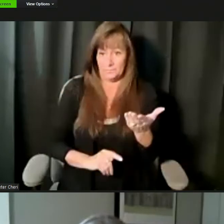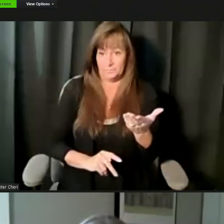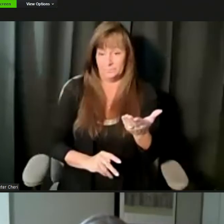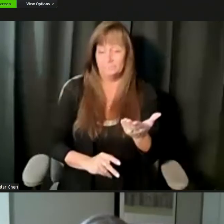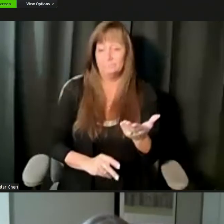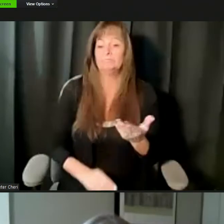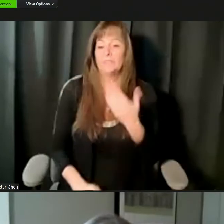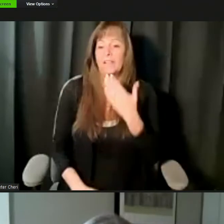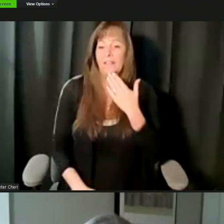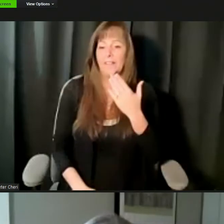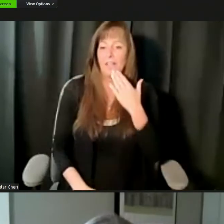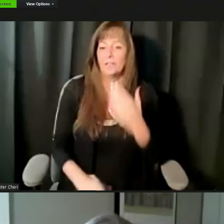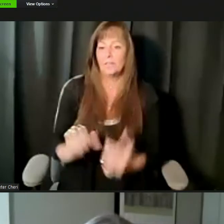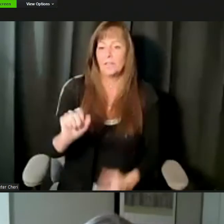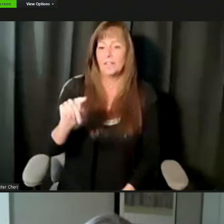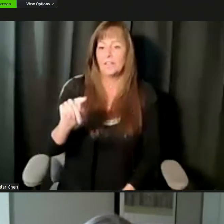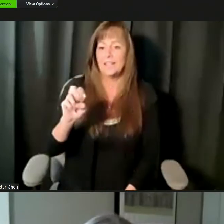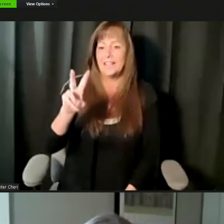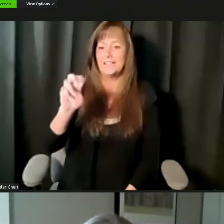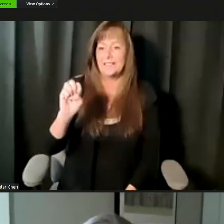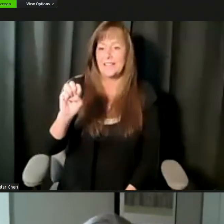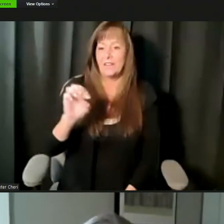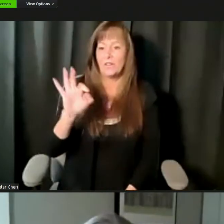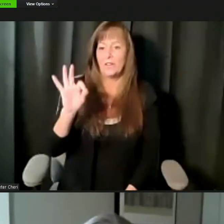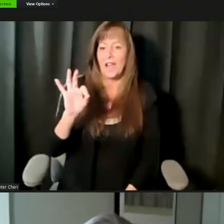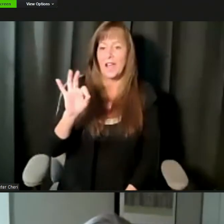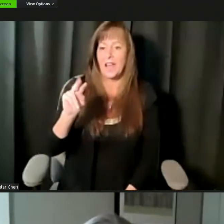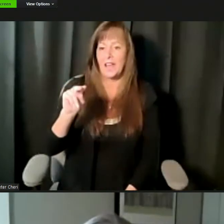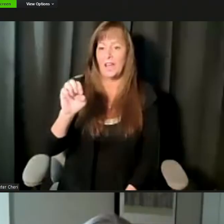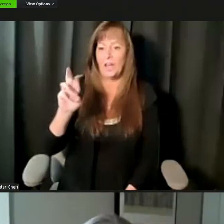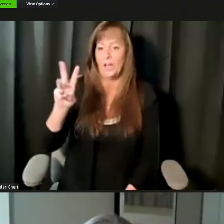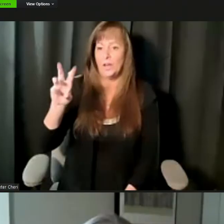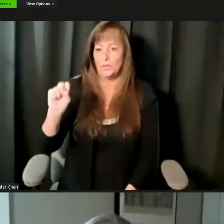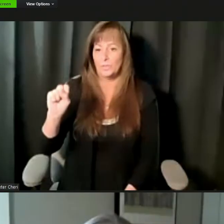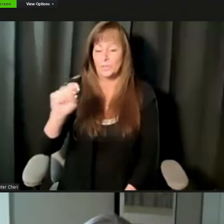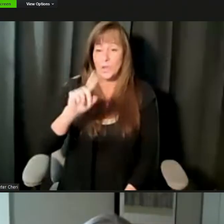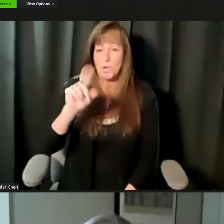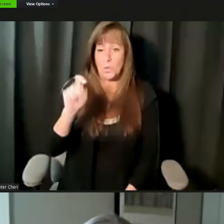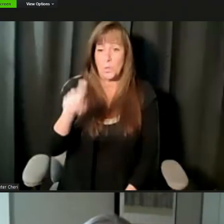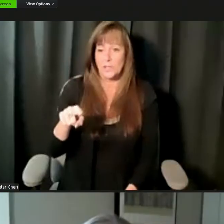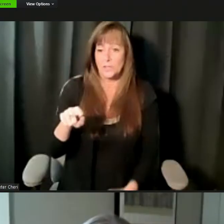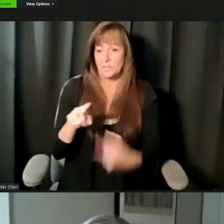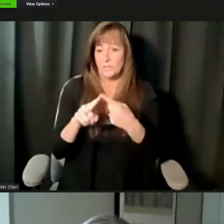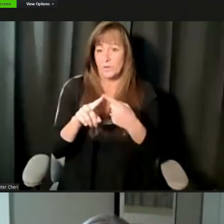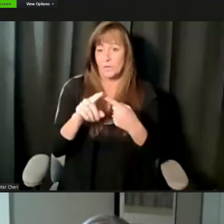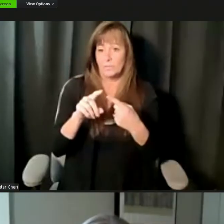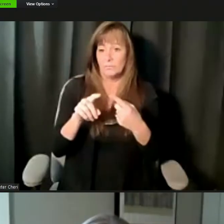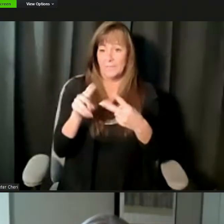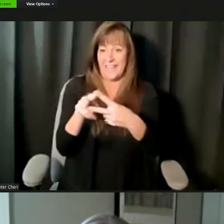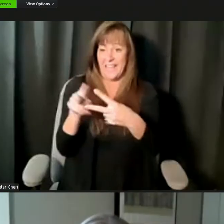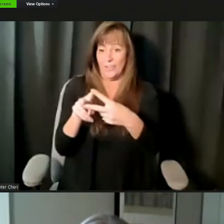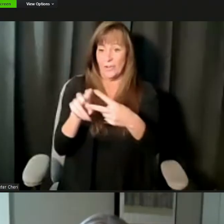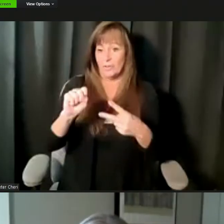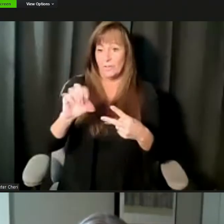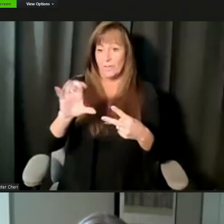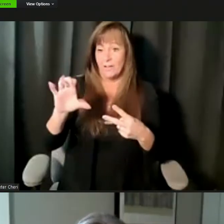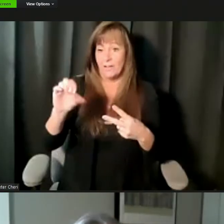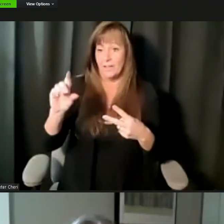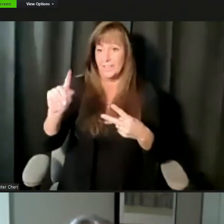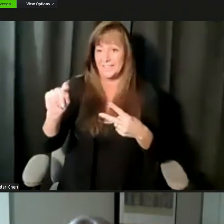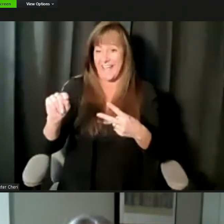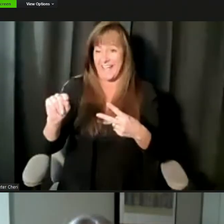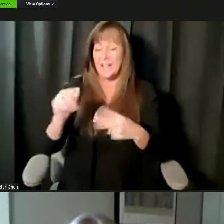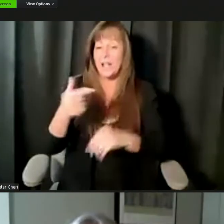Thank you. Steve Steger from 9 News. Question really probably for either Scott or Scott about